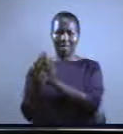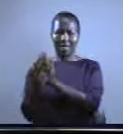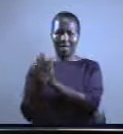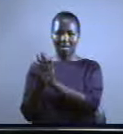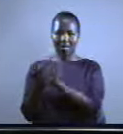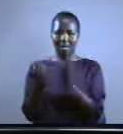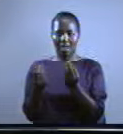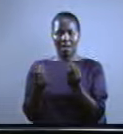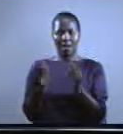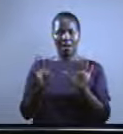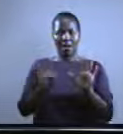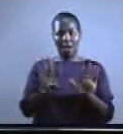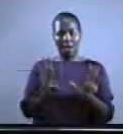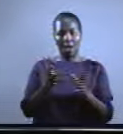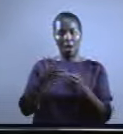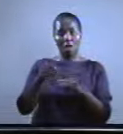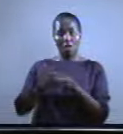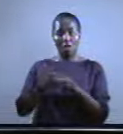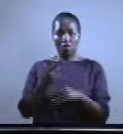9 of